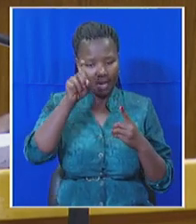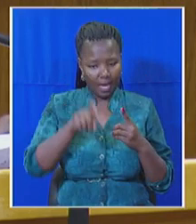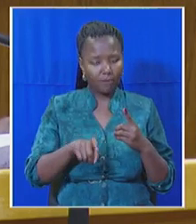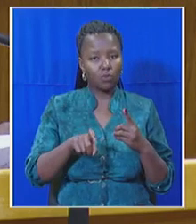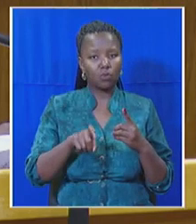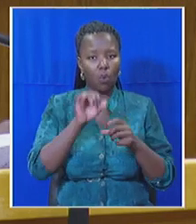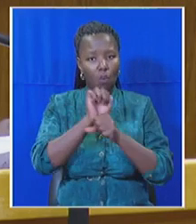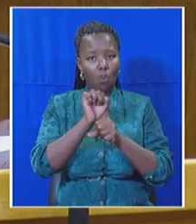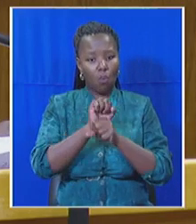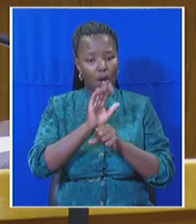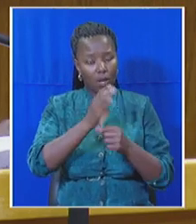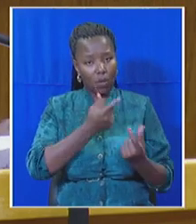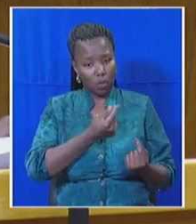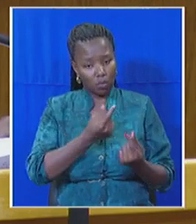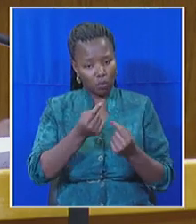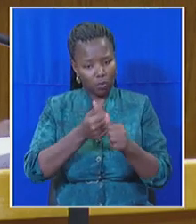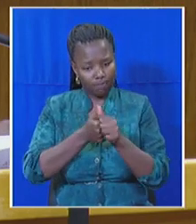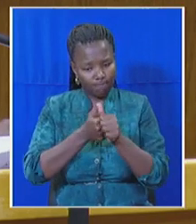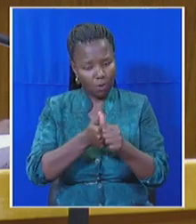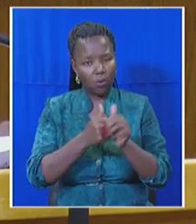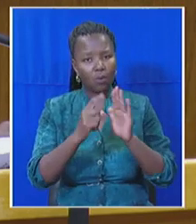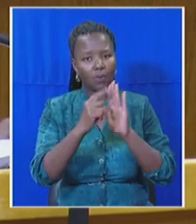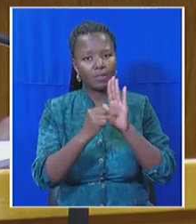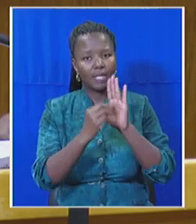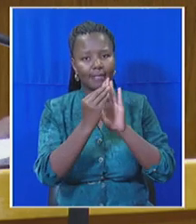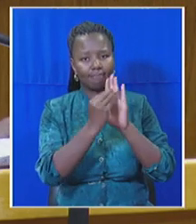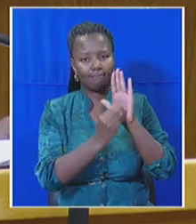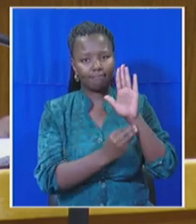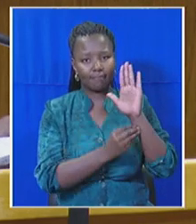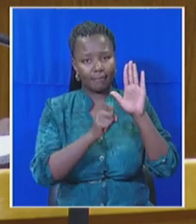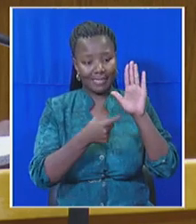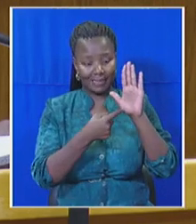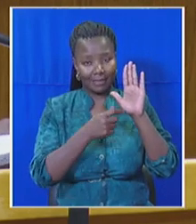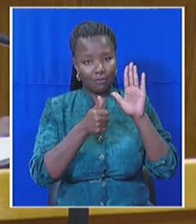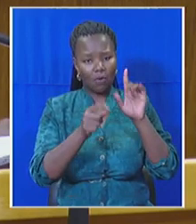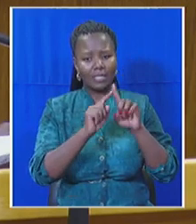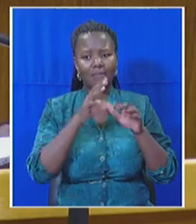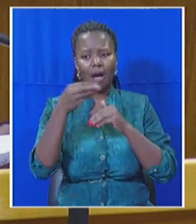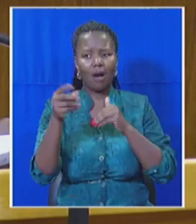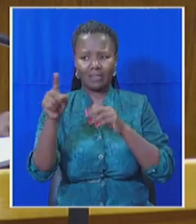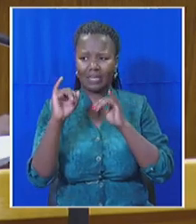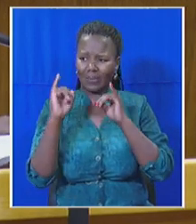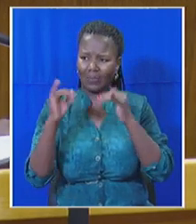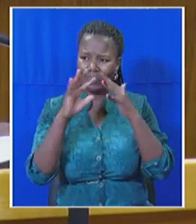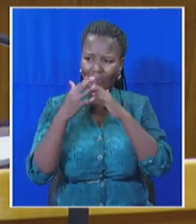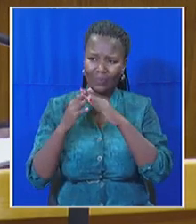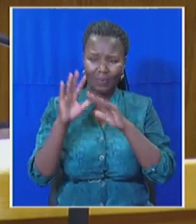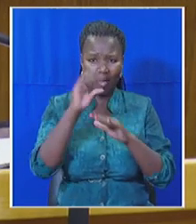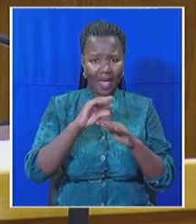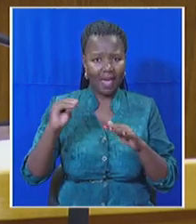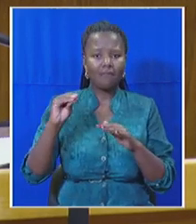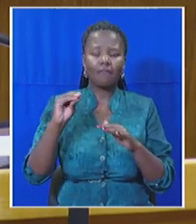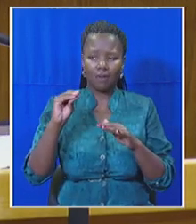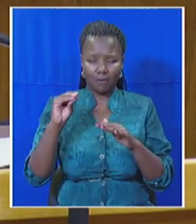an unpredictable, at times turbulent external environment to advance South Africa's national